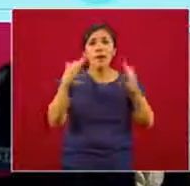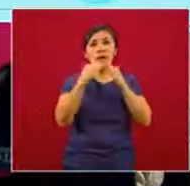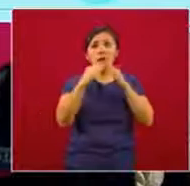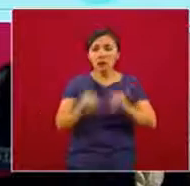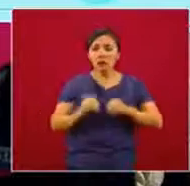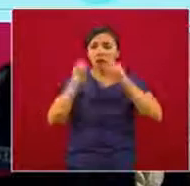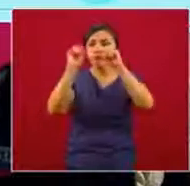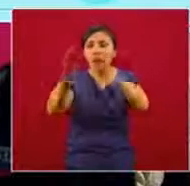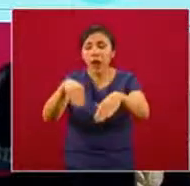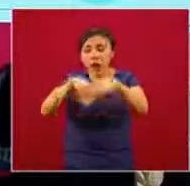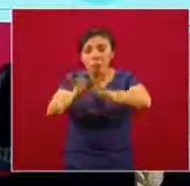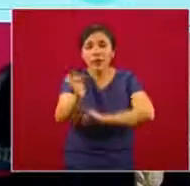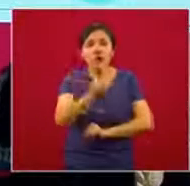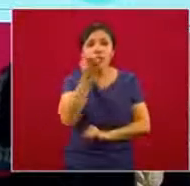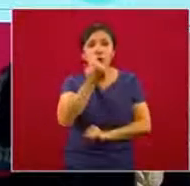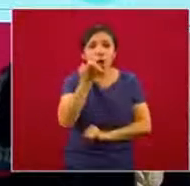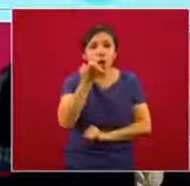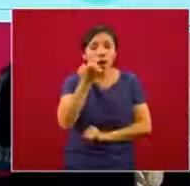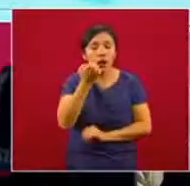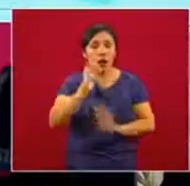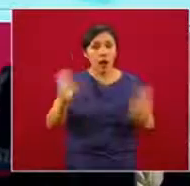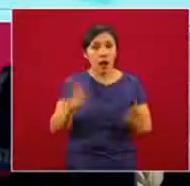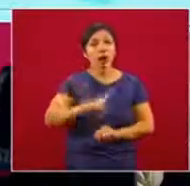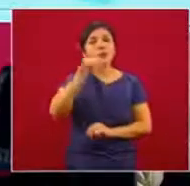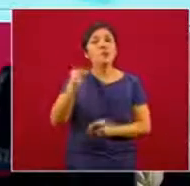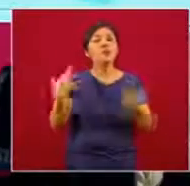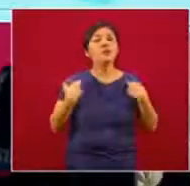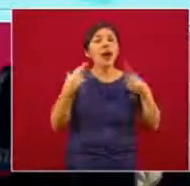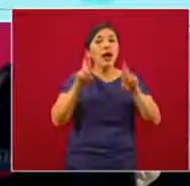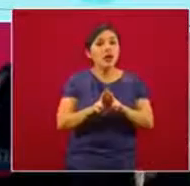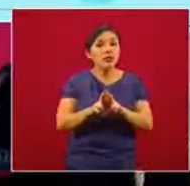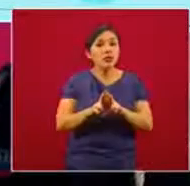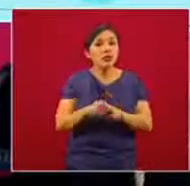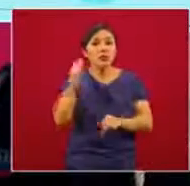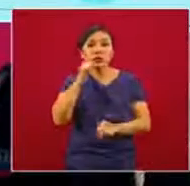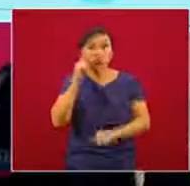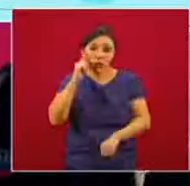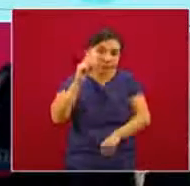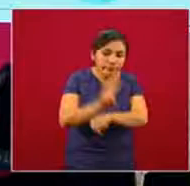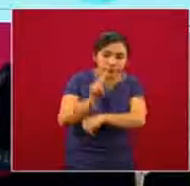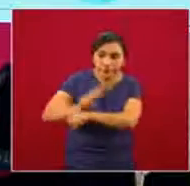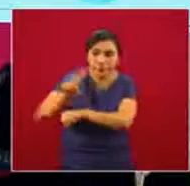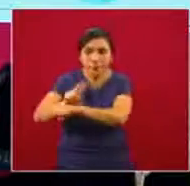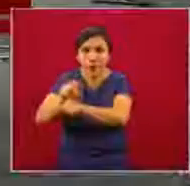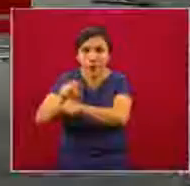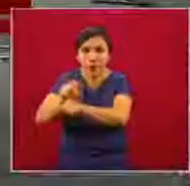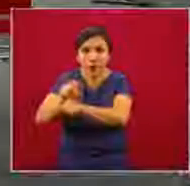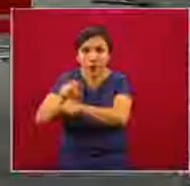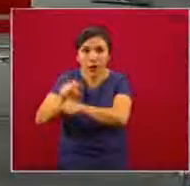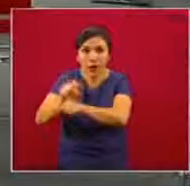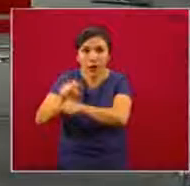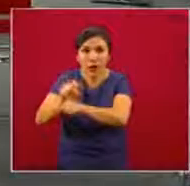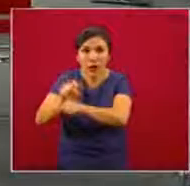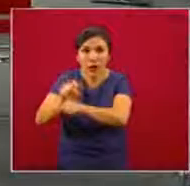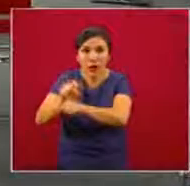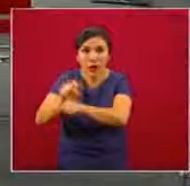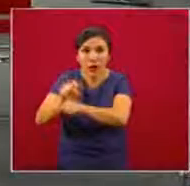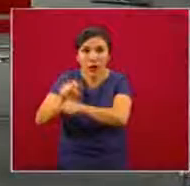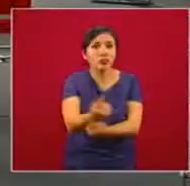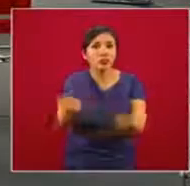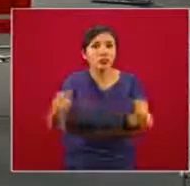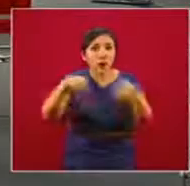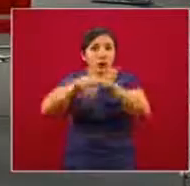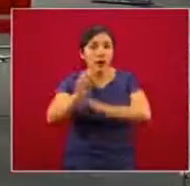that statement coming from their households. That would be the first checkpoint. And then the teachers would be